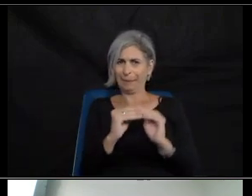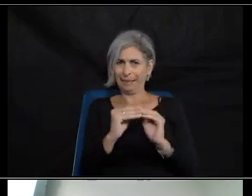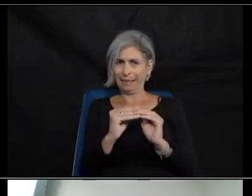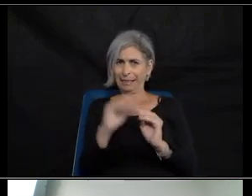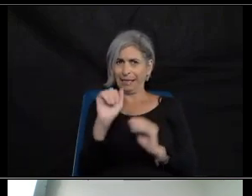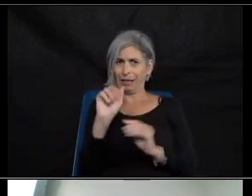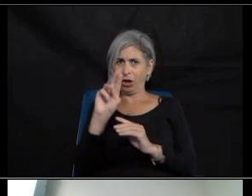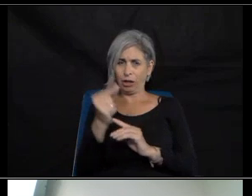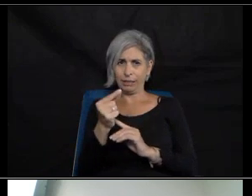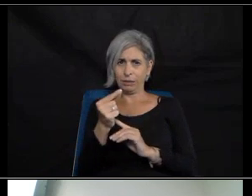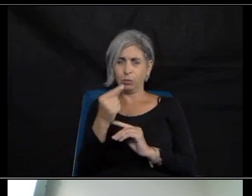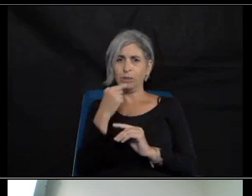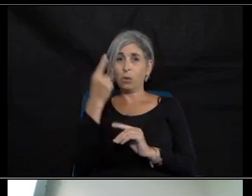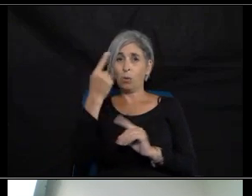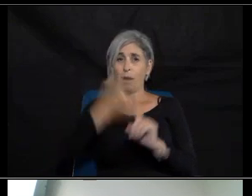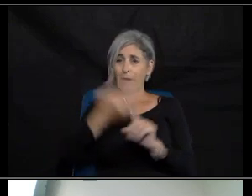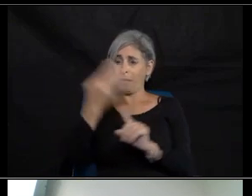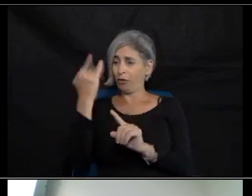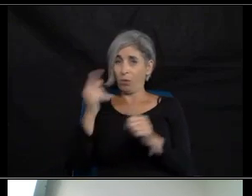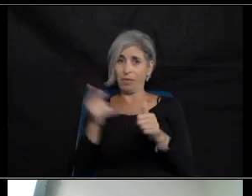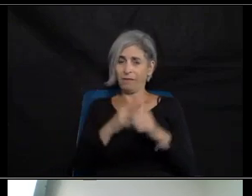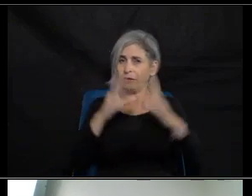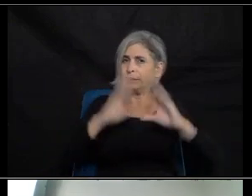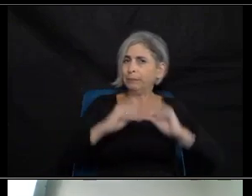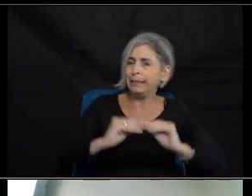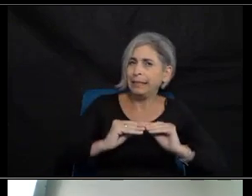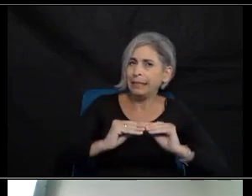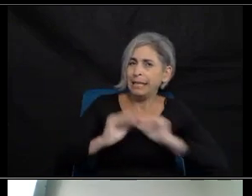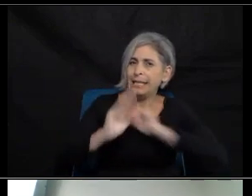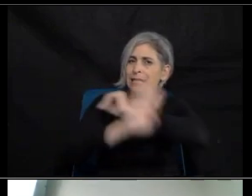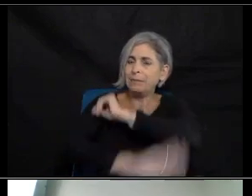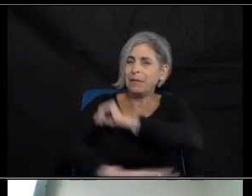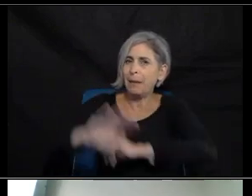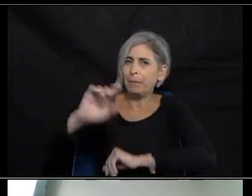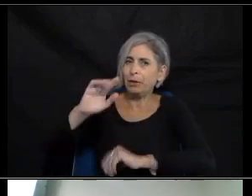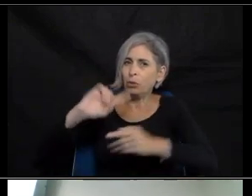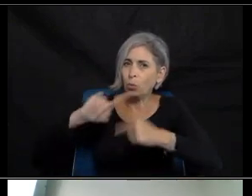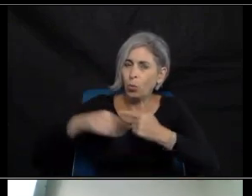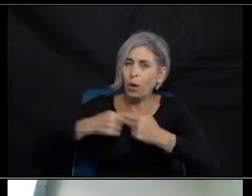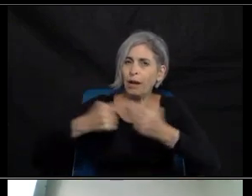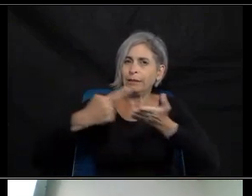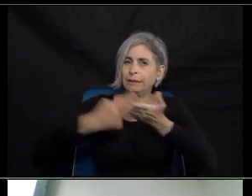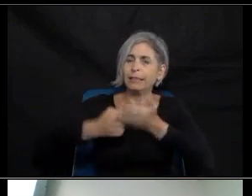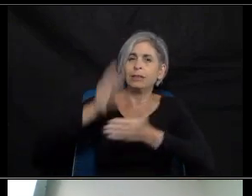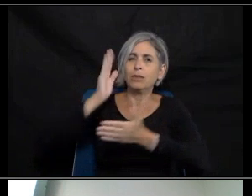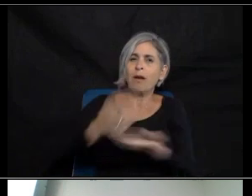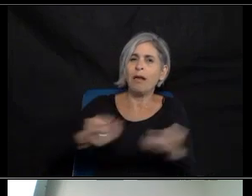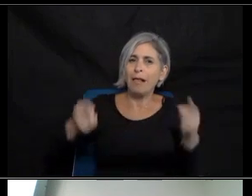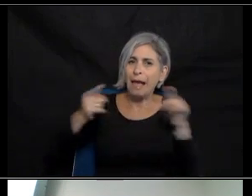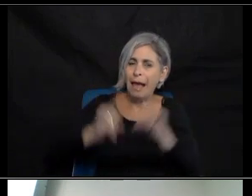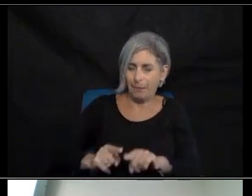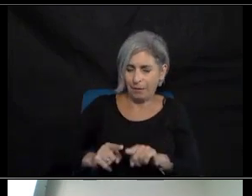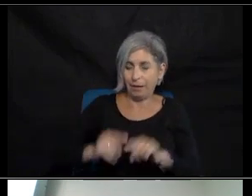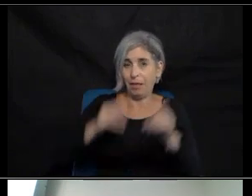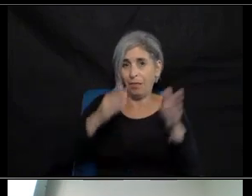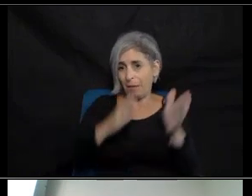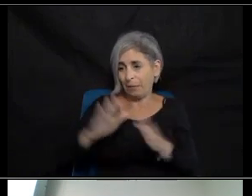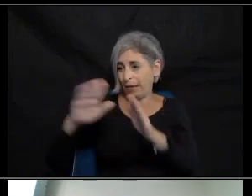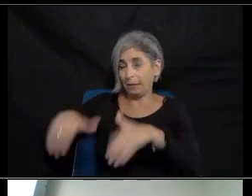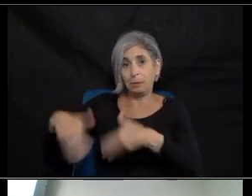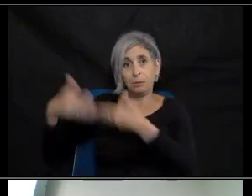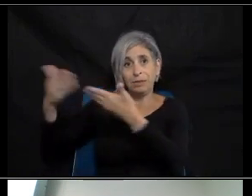August. We said a month ago in the first meeting, September is when we're going to discuss this. And the plan has been presented,